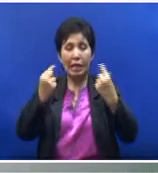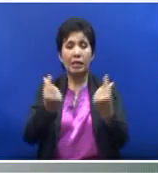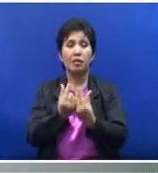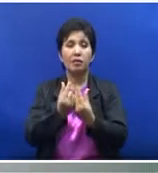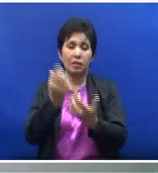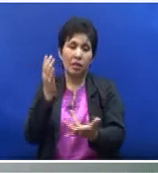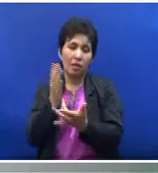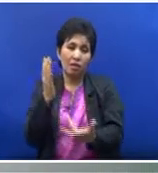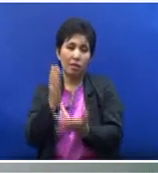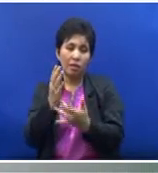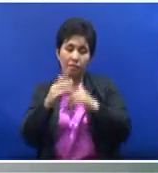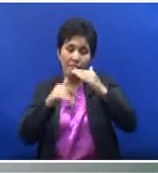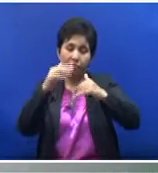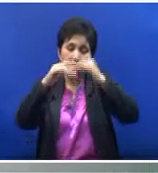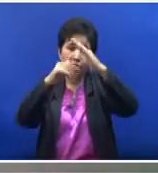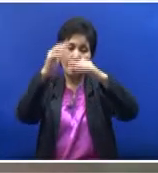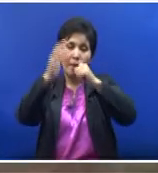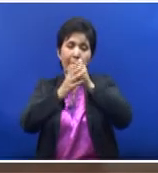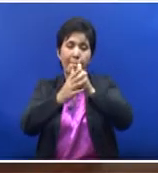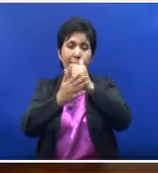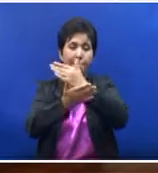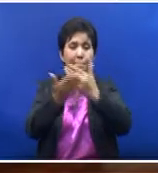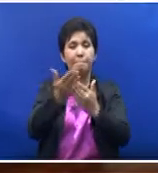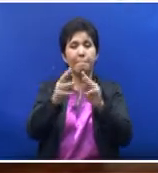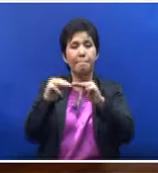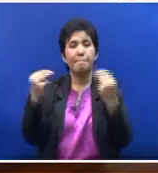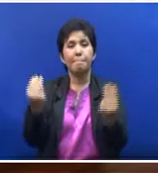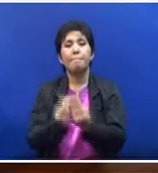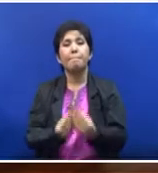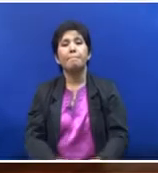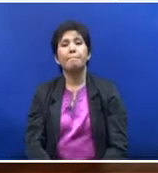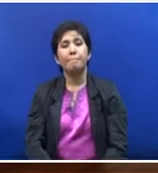of technological development for a particular society.